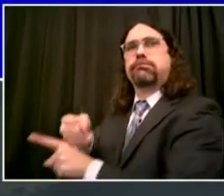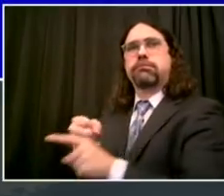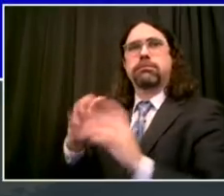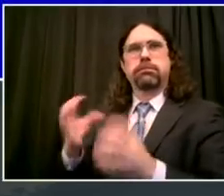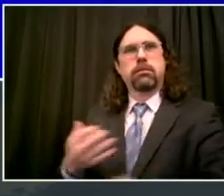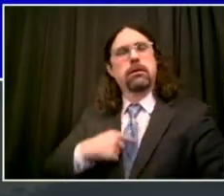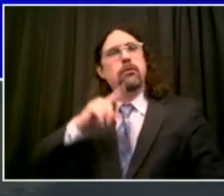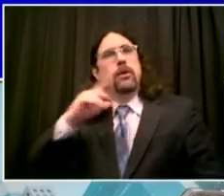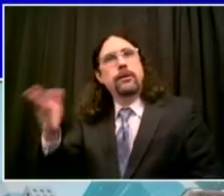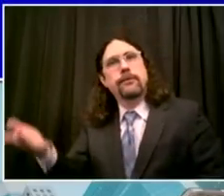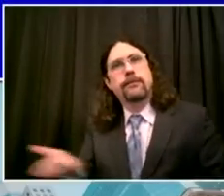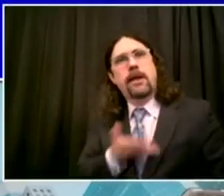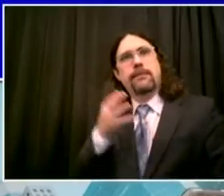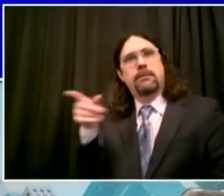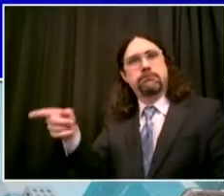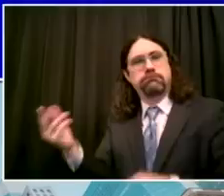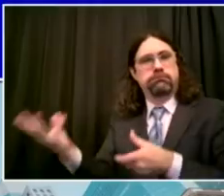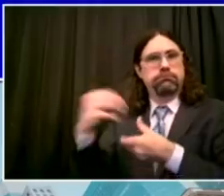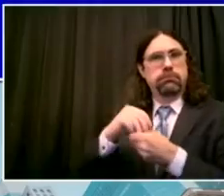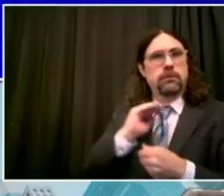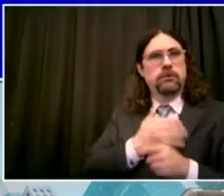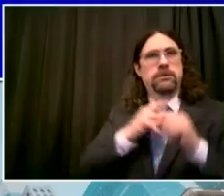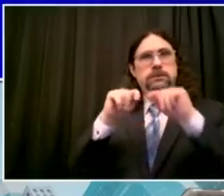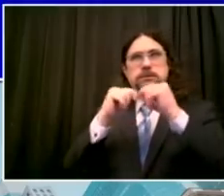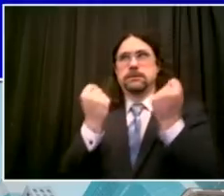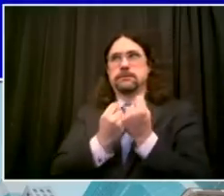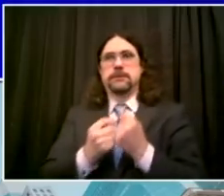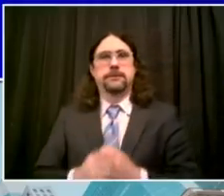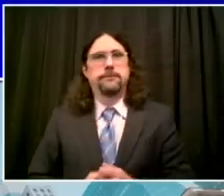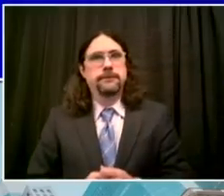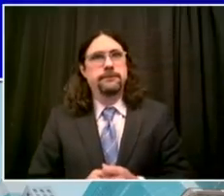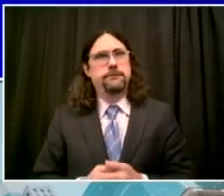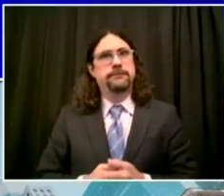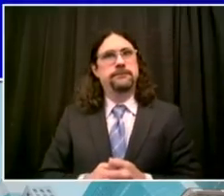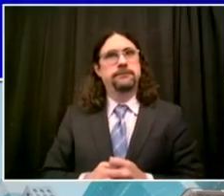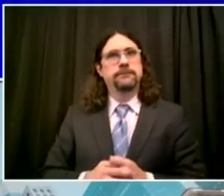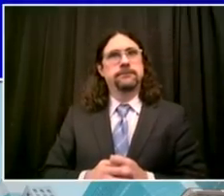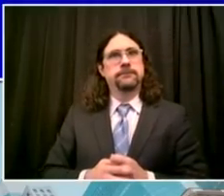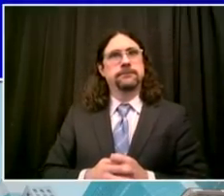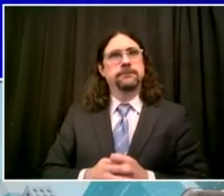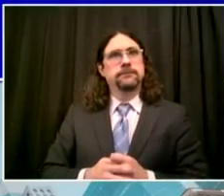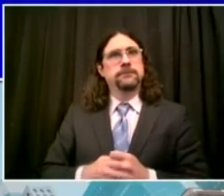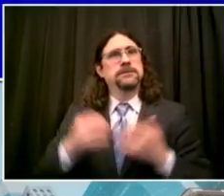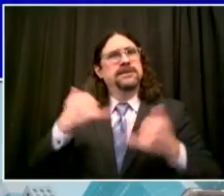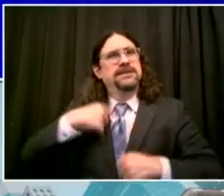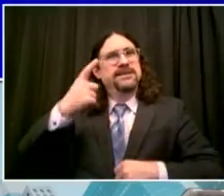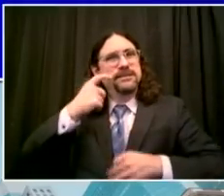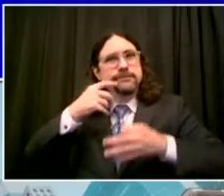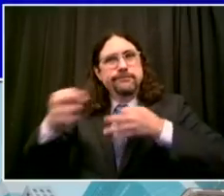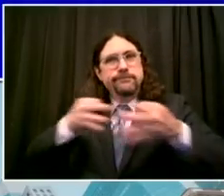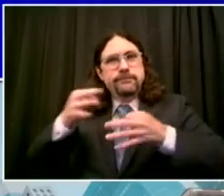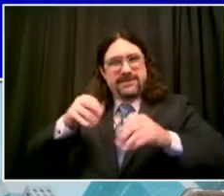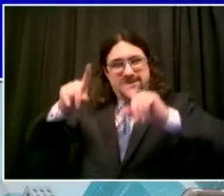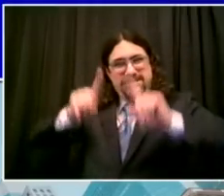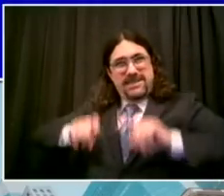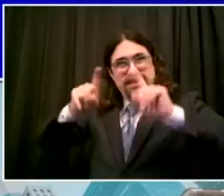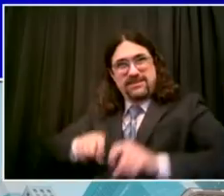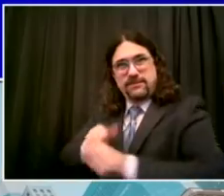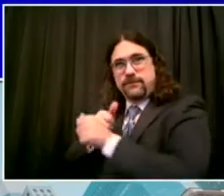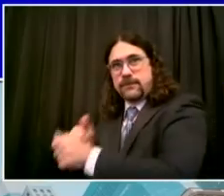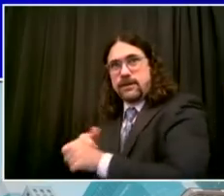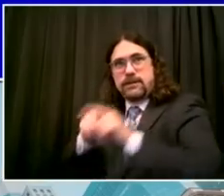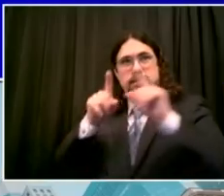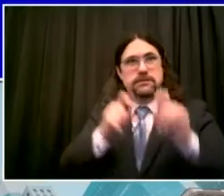Now, we've talked about testing so many times. Testing, the big constant word, the